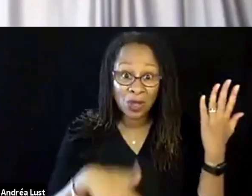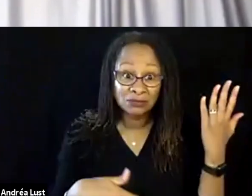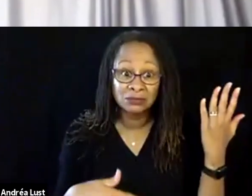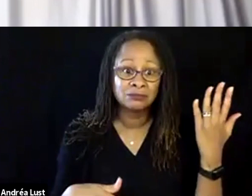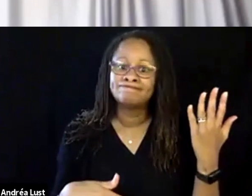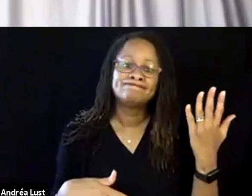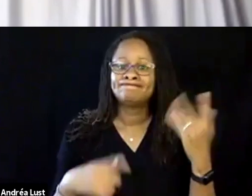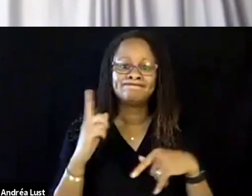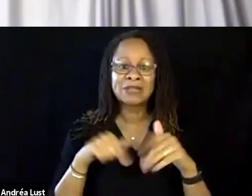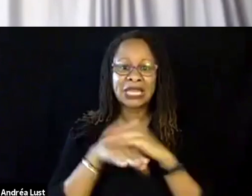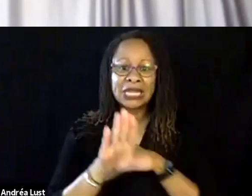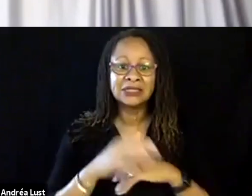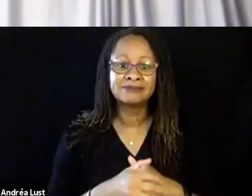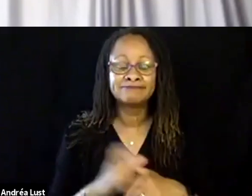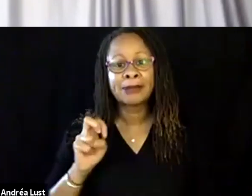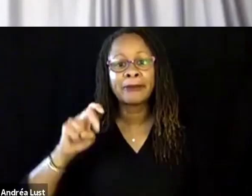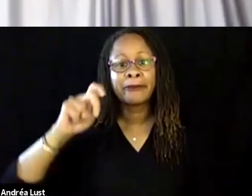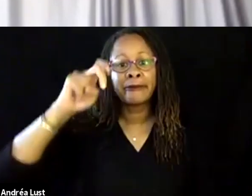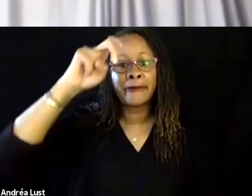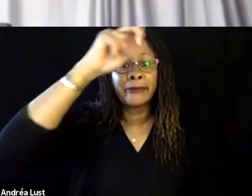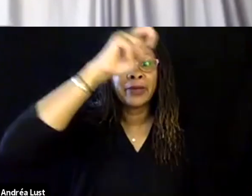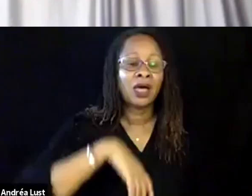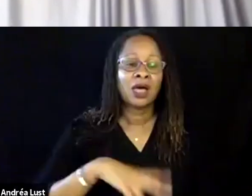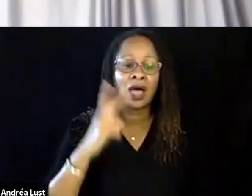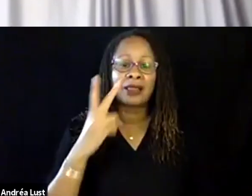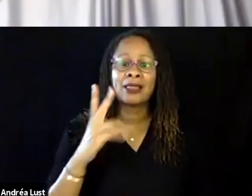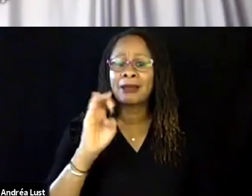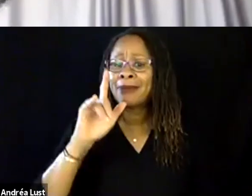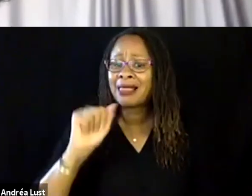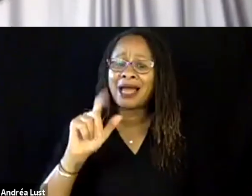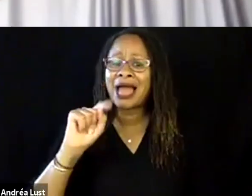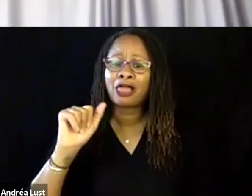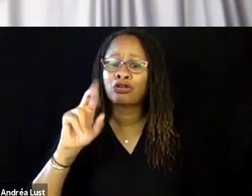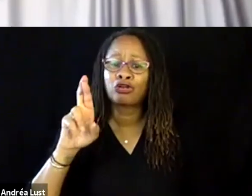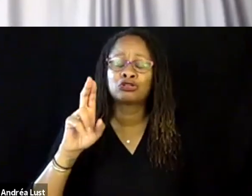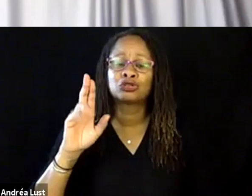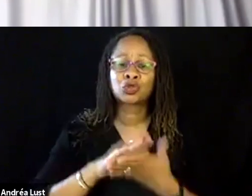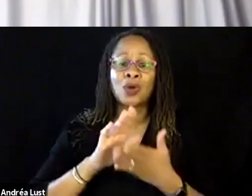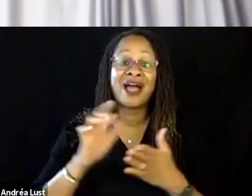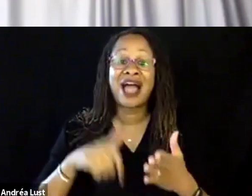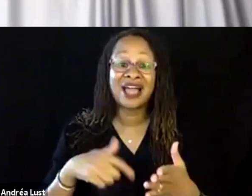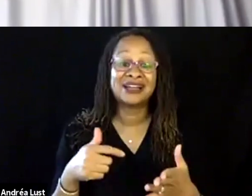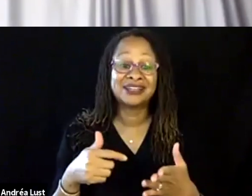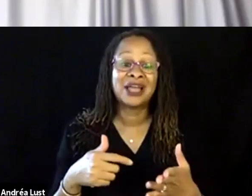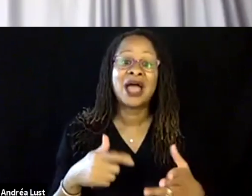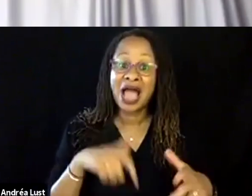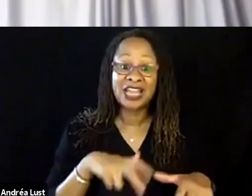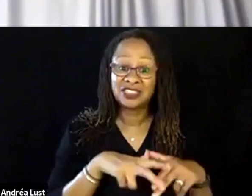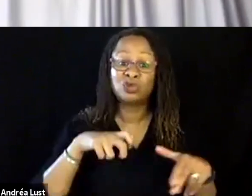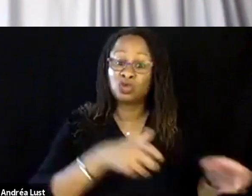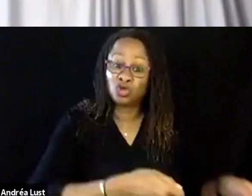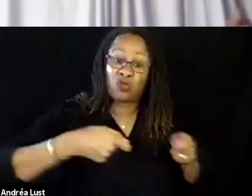They're not even wheelchair accessible. I went and checked out Stella Adler School. I literally had to take my wheelchair and drag it up the